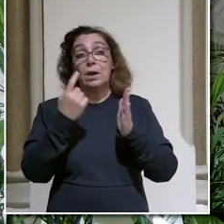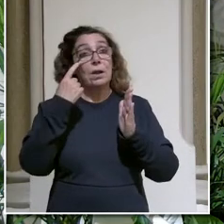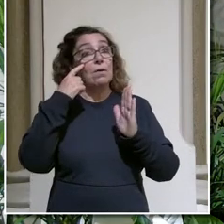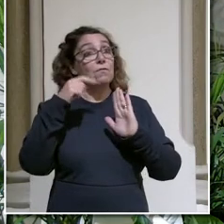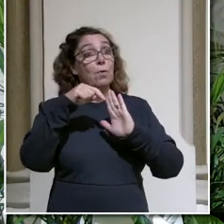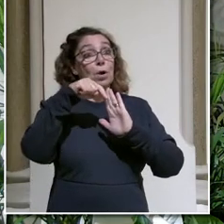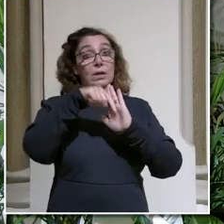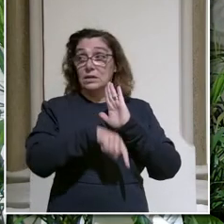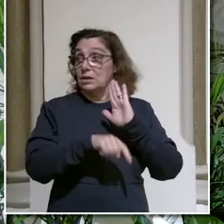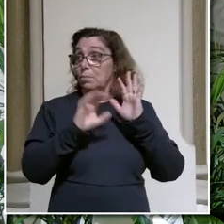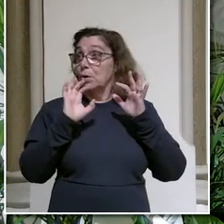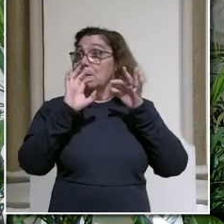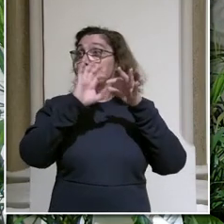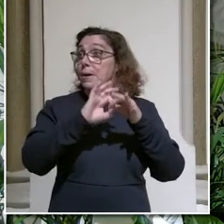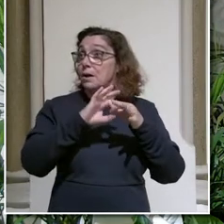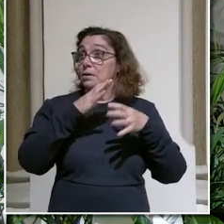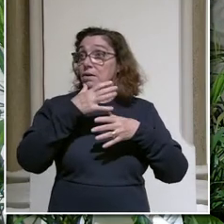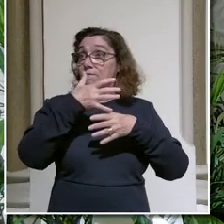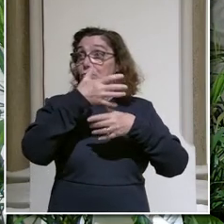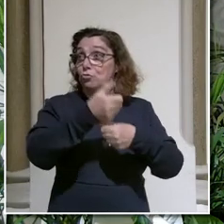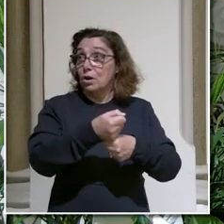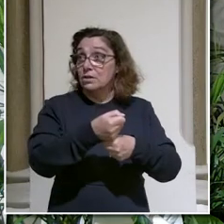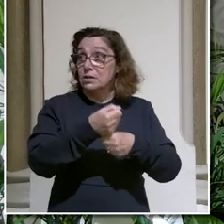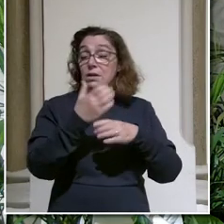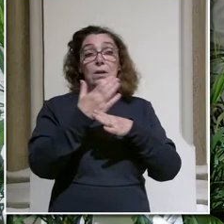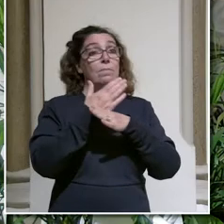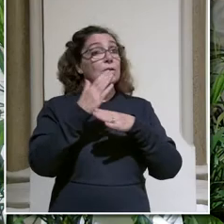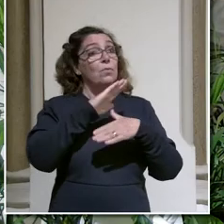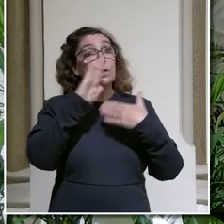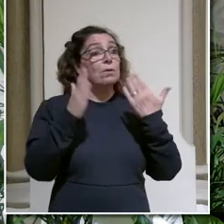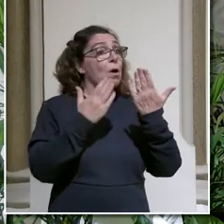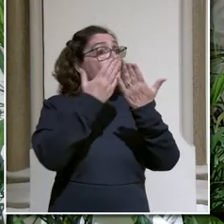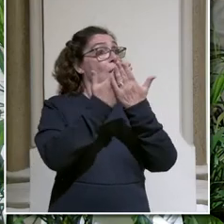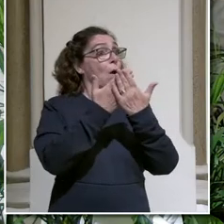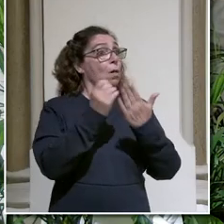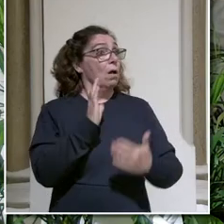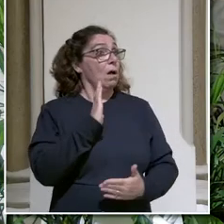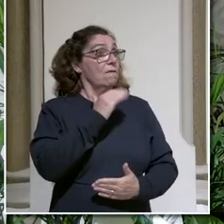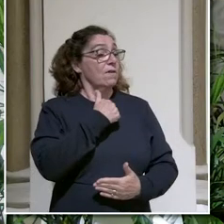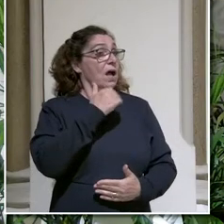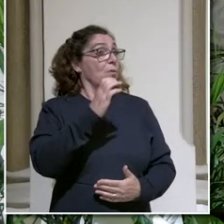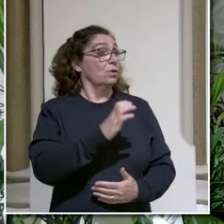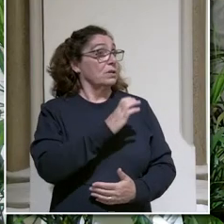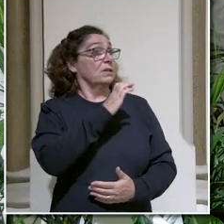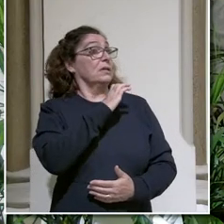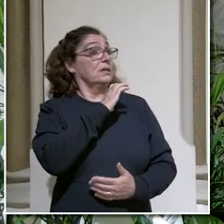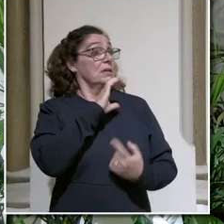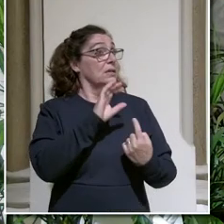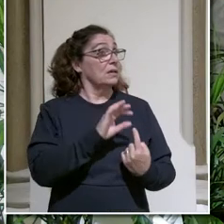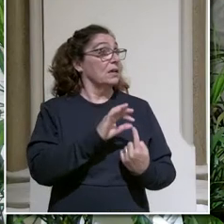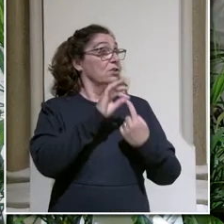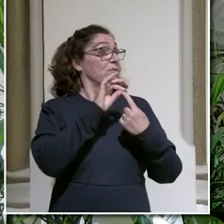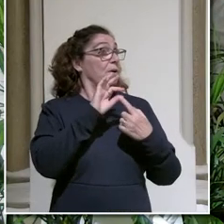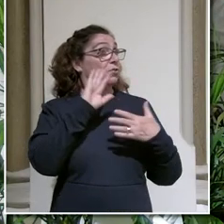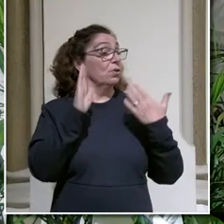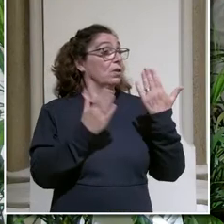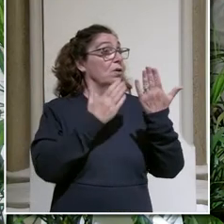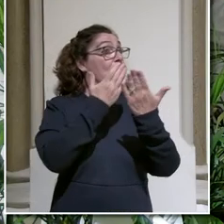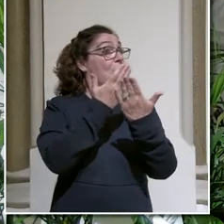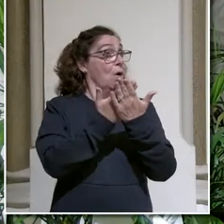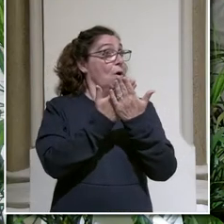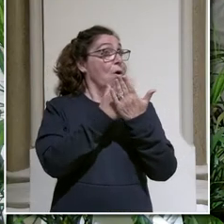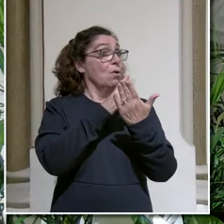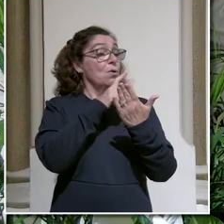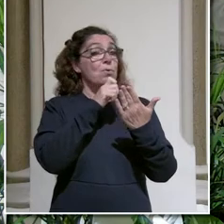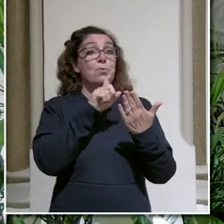deeper bond of trust between all of our citizens, and especially all those who